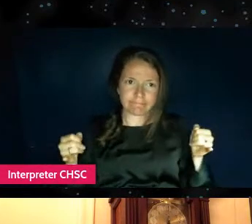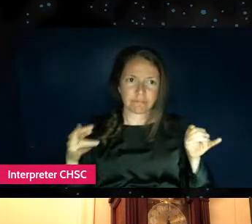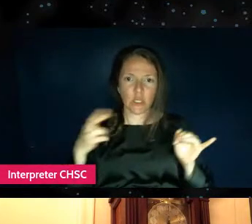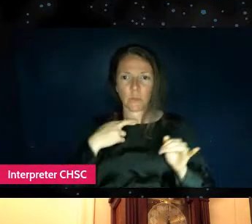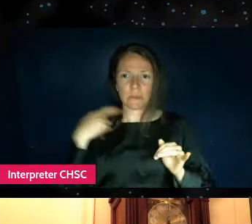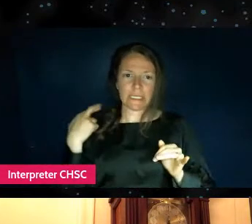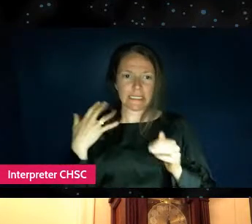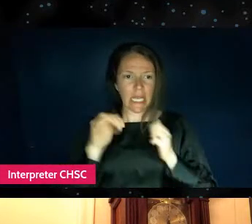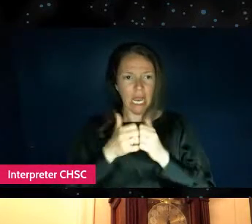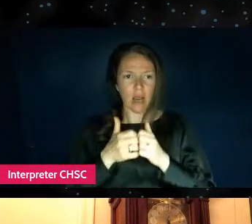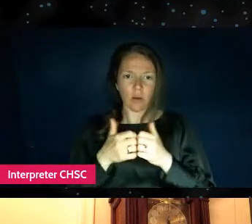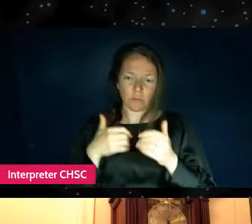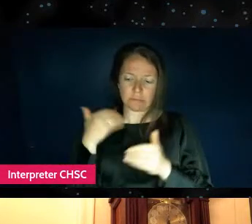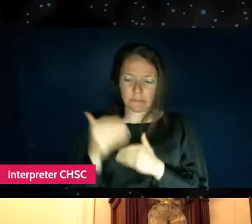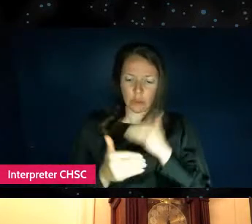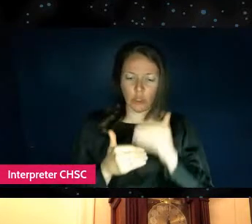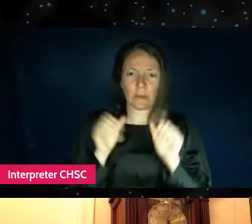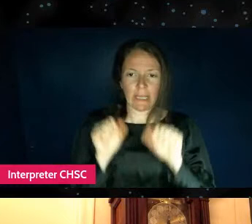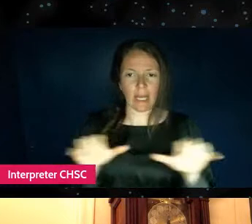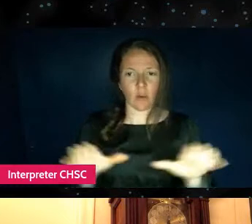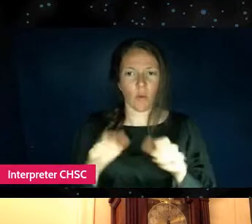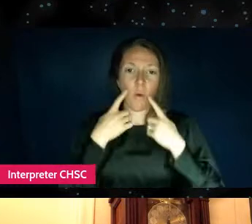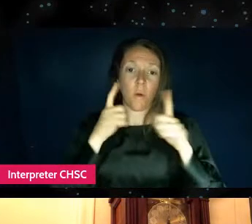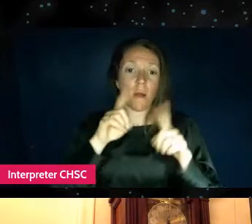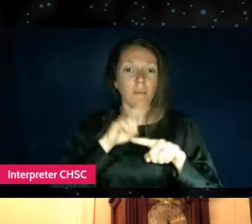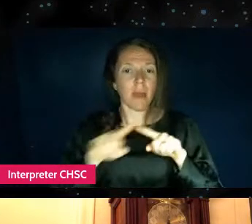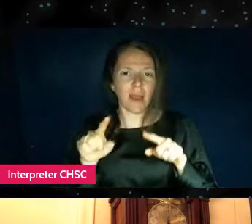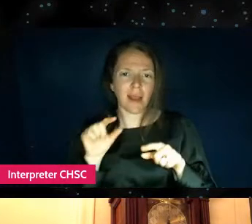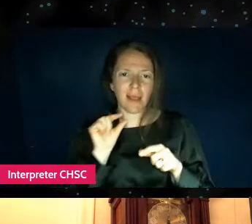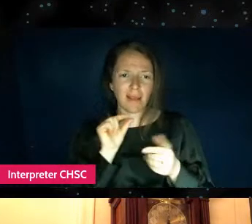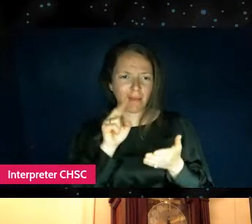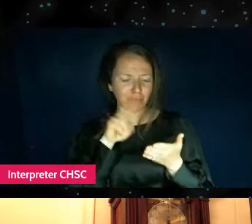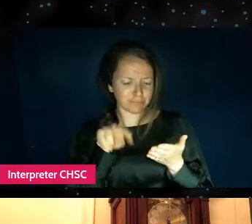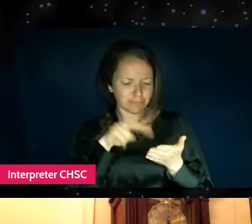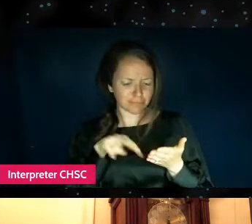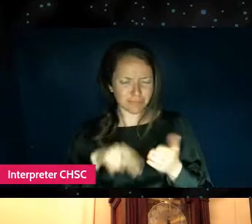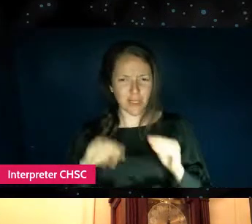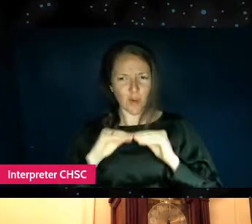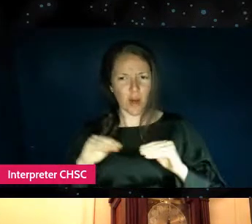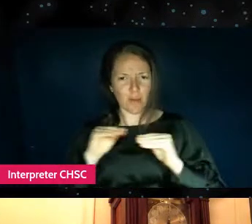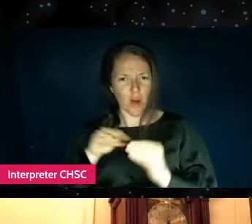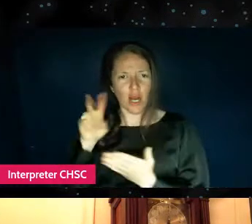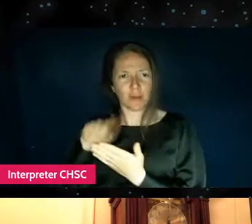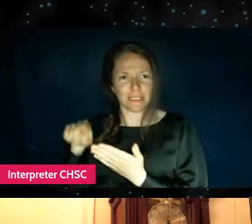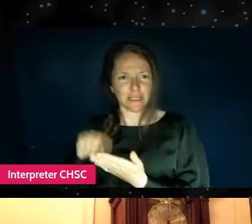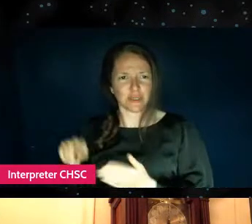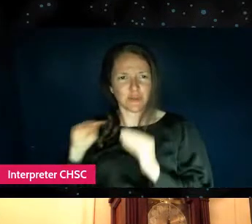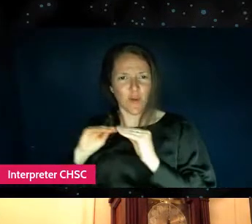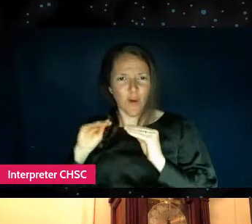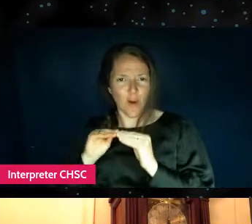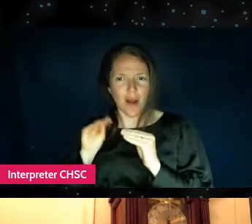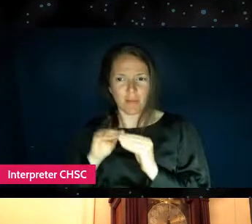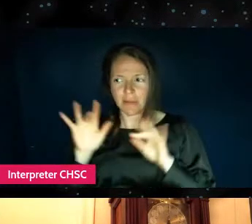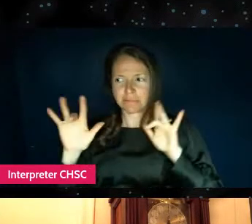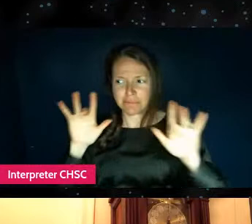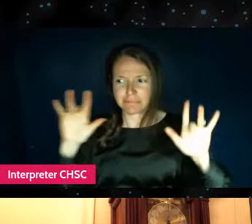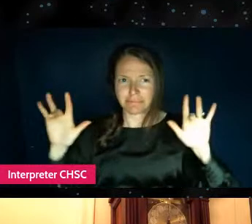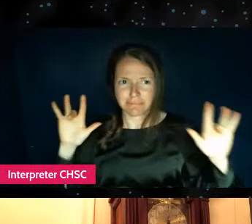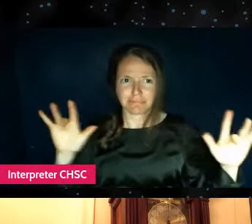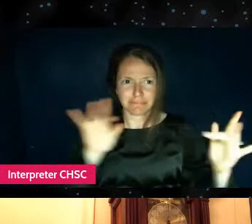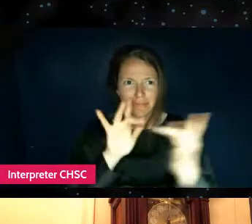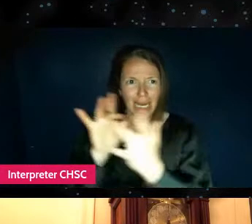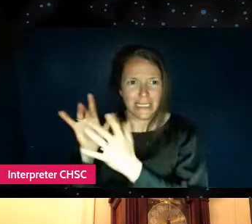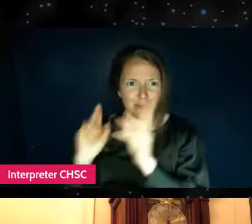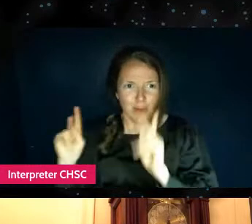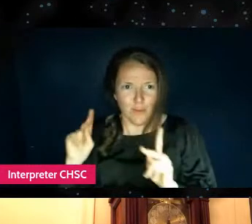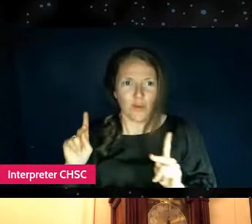far they can go. And so, you know, little by little, just started doing research and putting things together and reaching out, and then, you know,